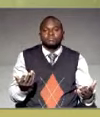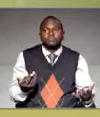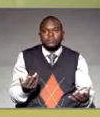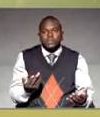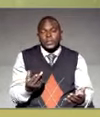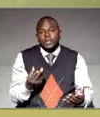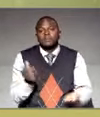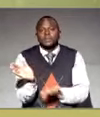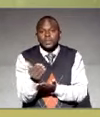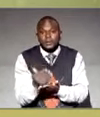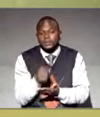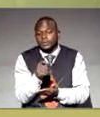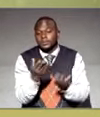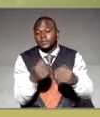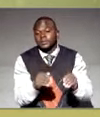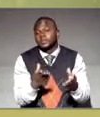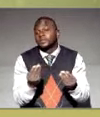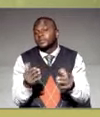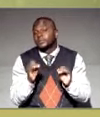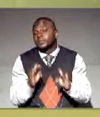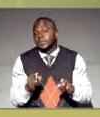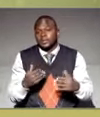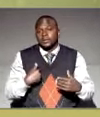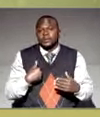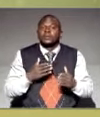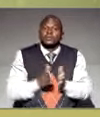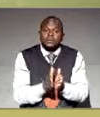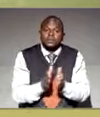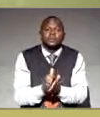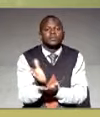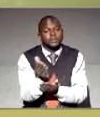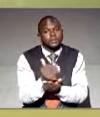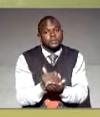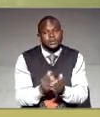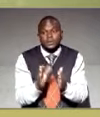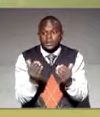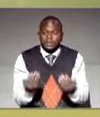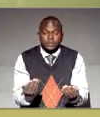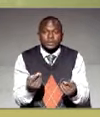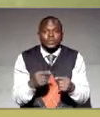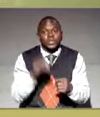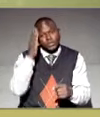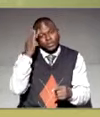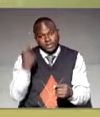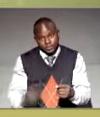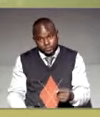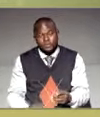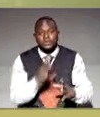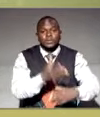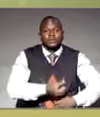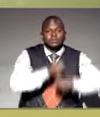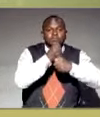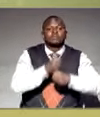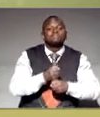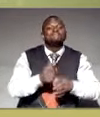funding these activities is not an easy thing, so I will not be definite to tell you how much we have so far collected. But what I know is that the budget is still